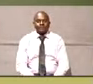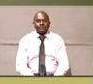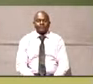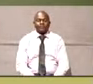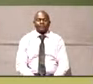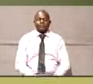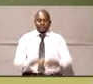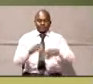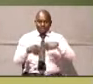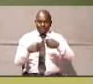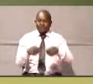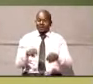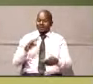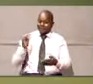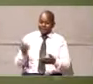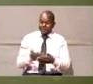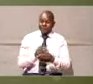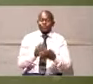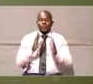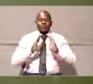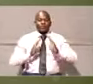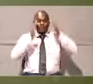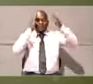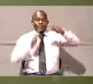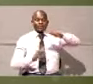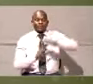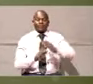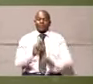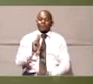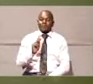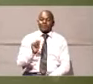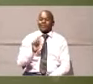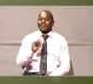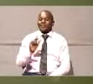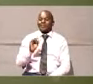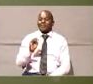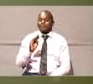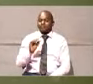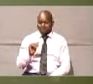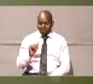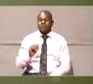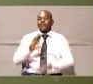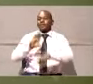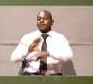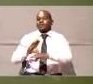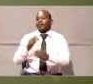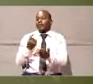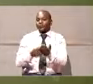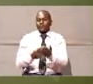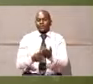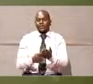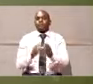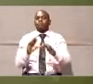Now still with the new Archbishop, Stephen Kazimba is the Archbishop for the Church of